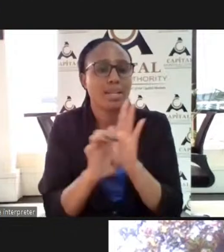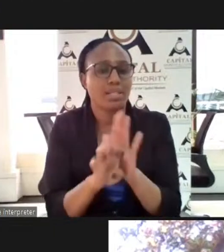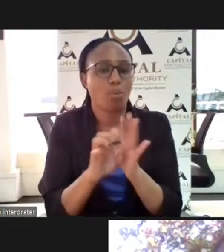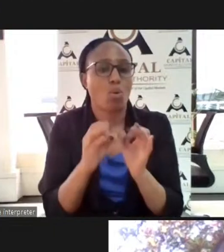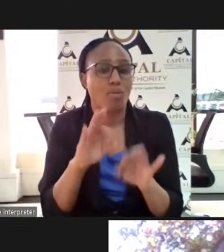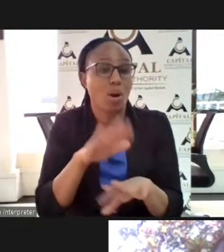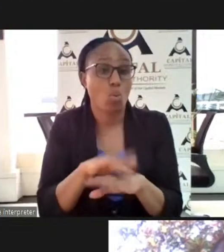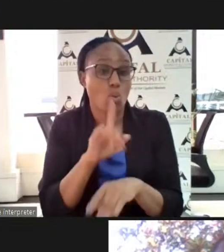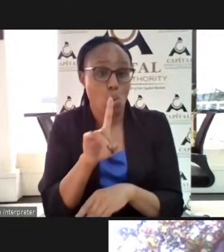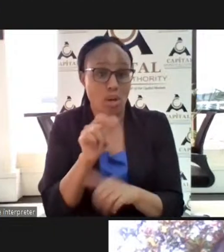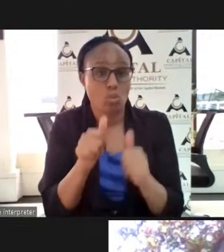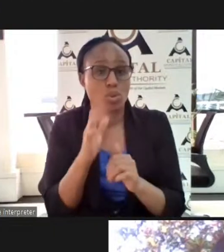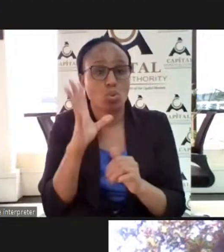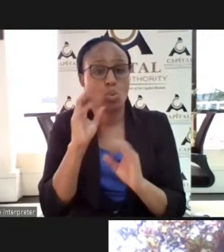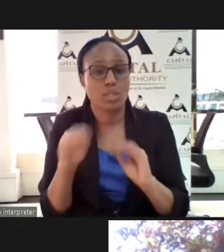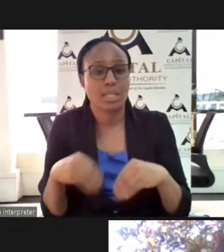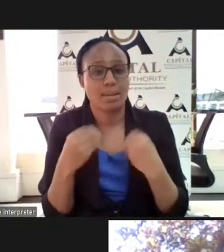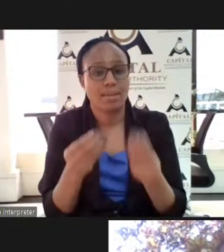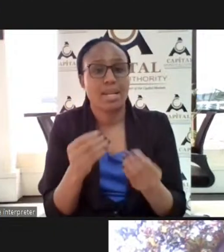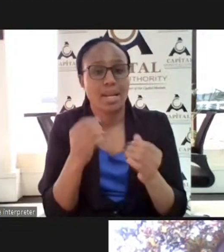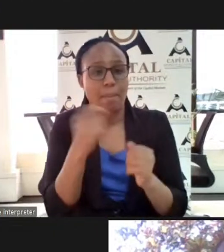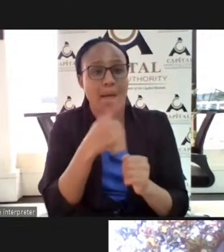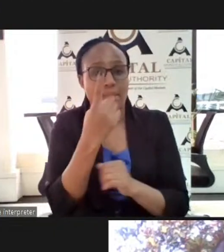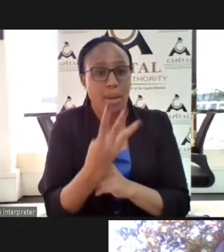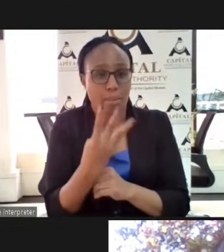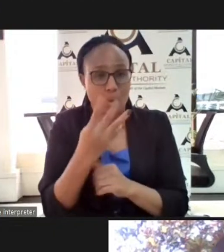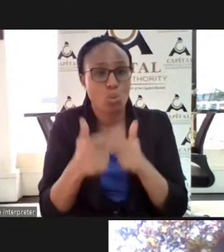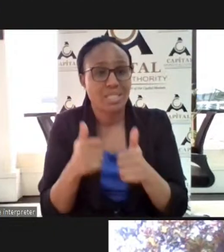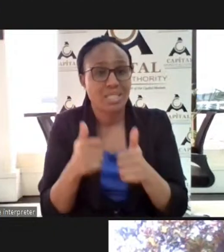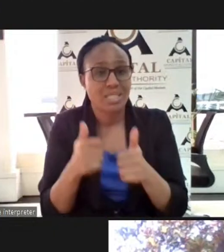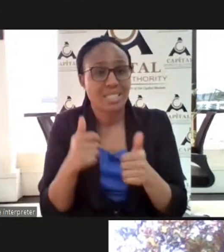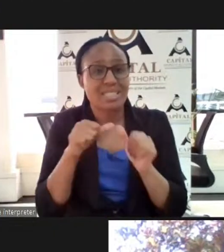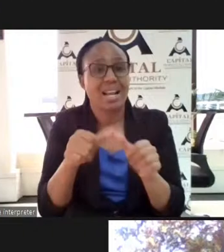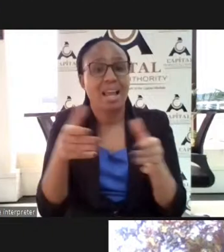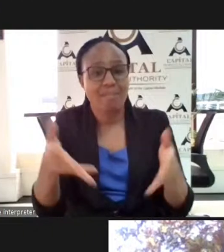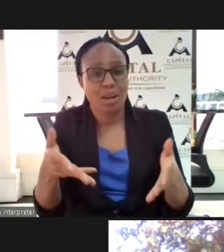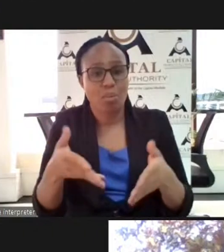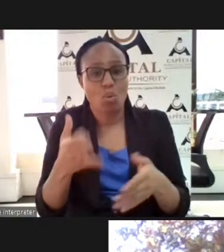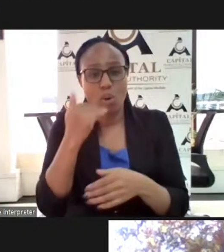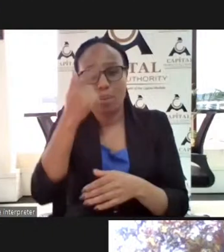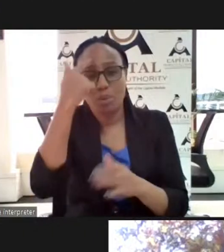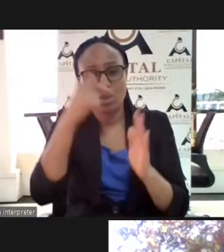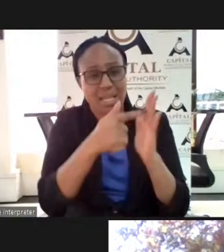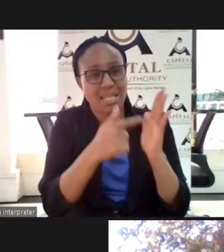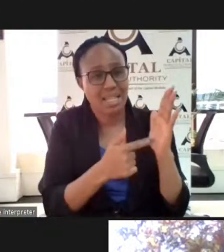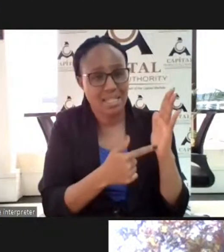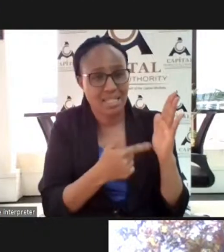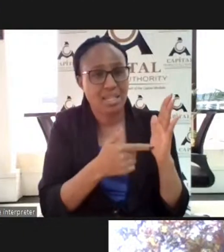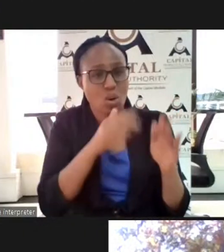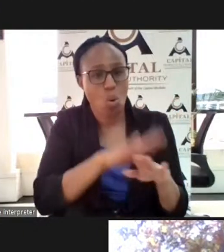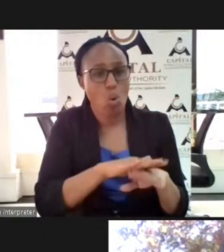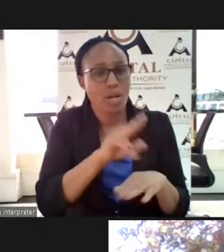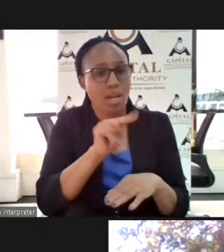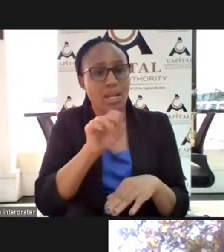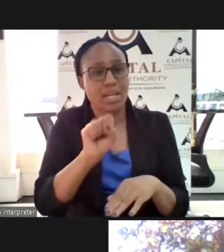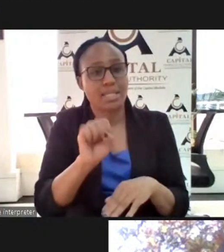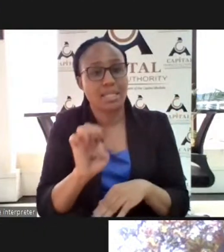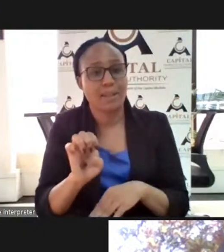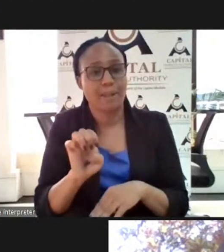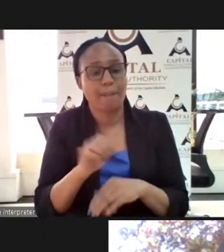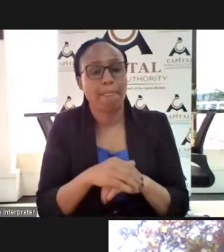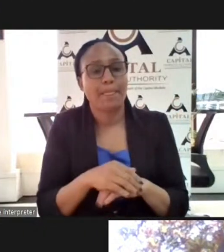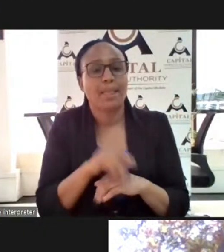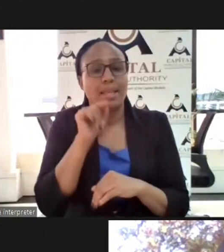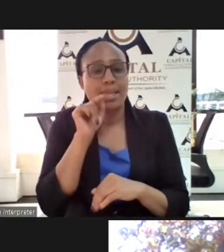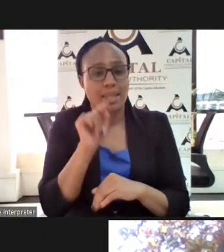one that was issued in April, and which is still available because it lists on the it's listed on the Nairobi Securities Exchange, and this